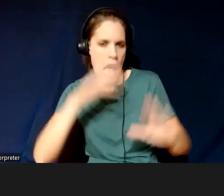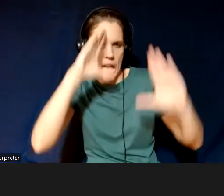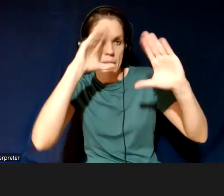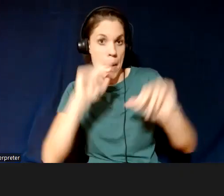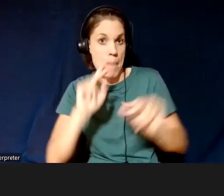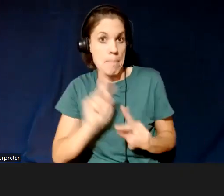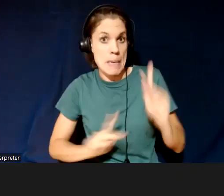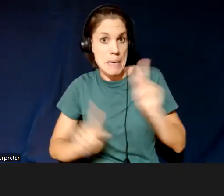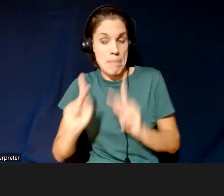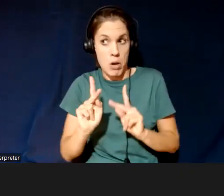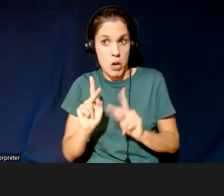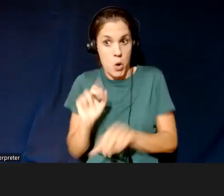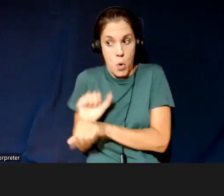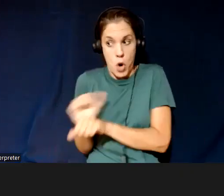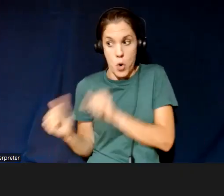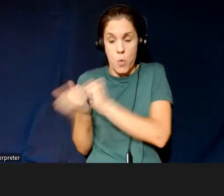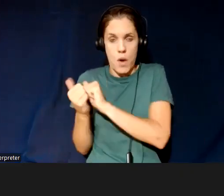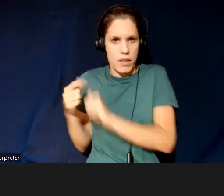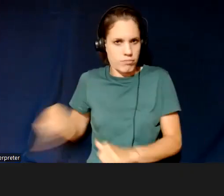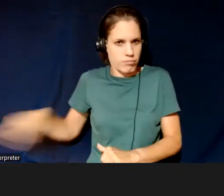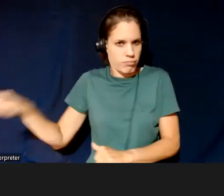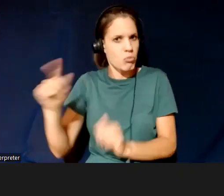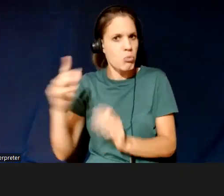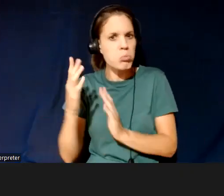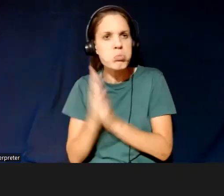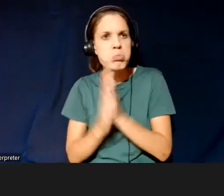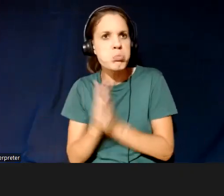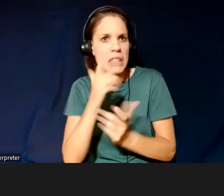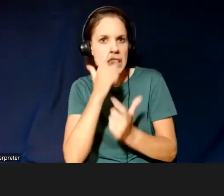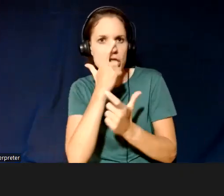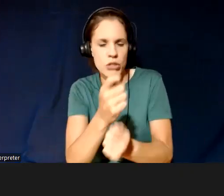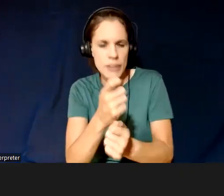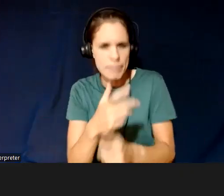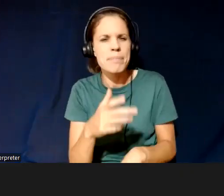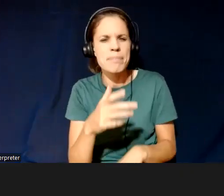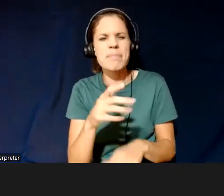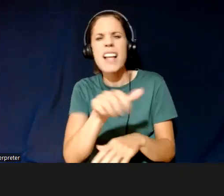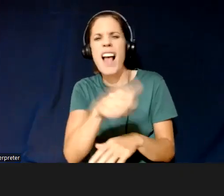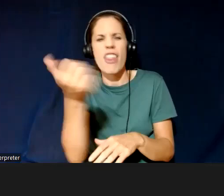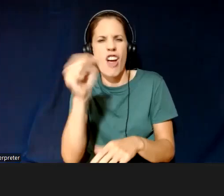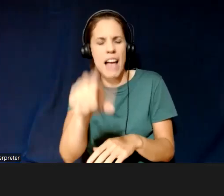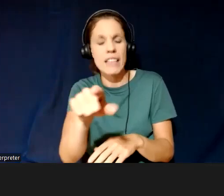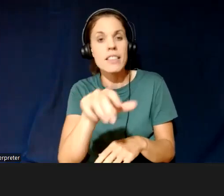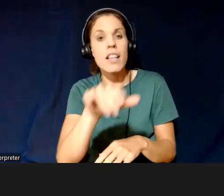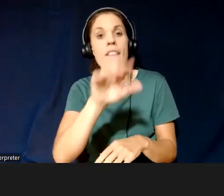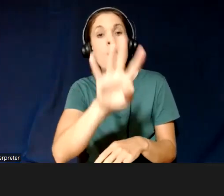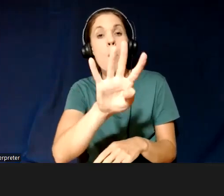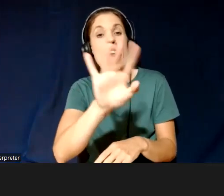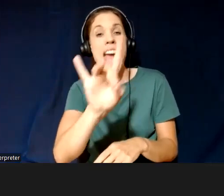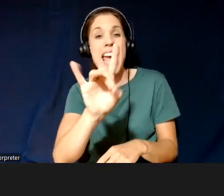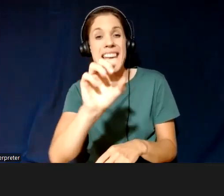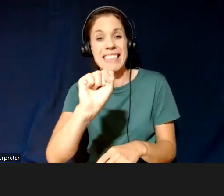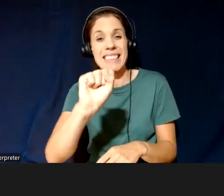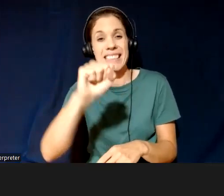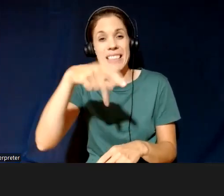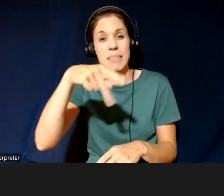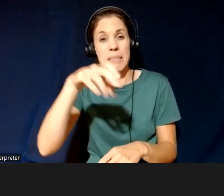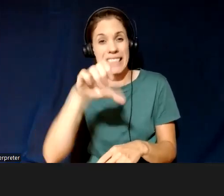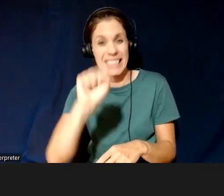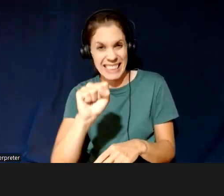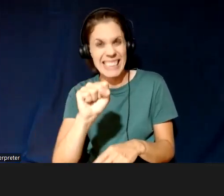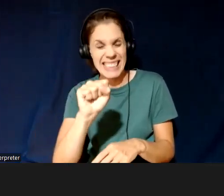very interested. So along that same line, here's a question about the 48 species that you have